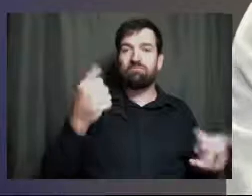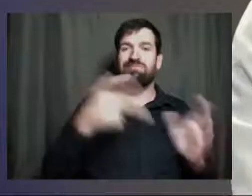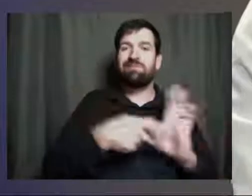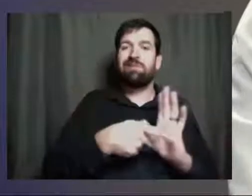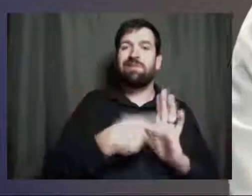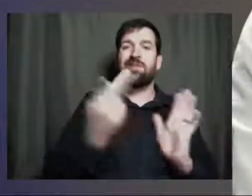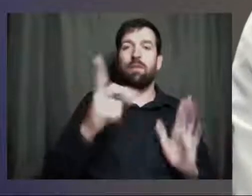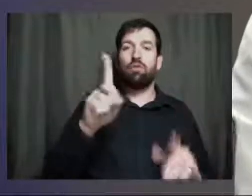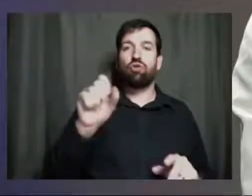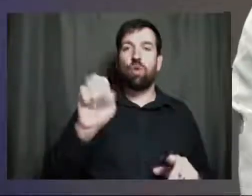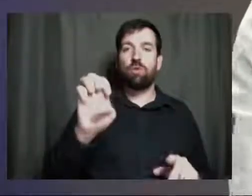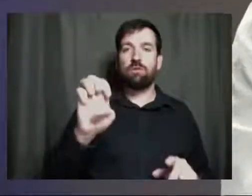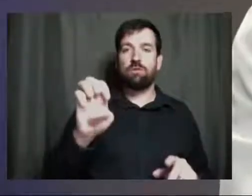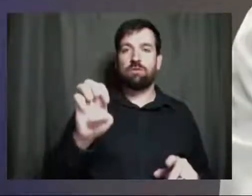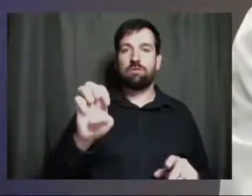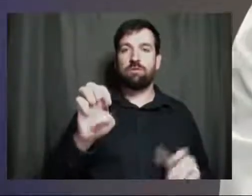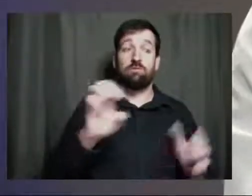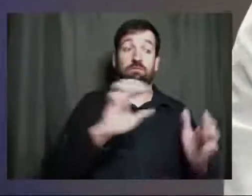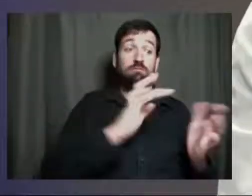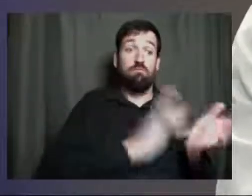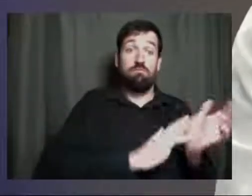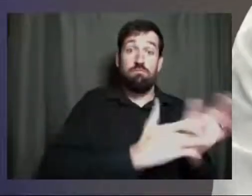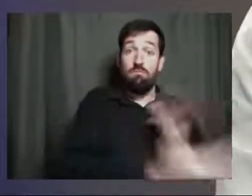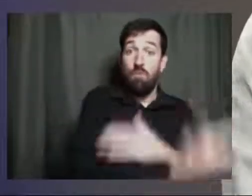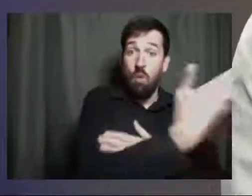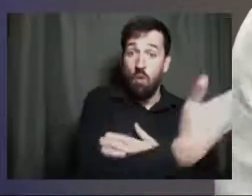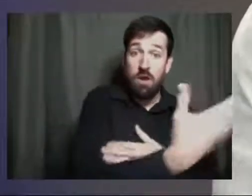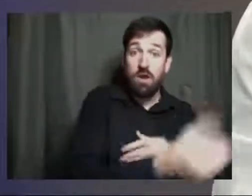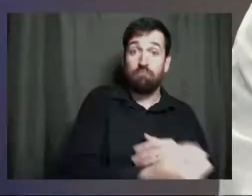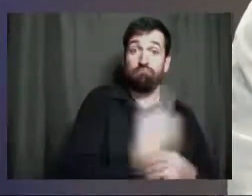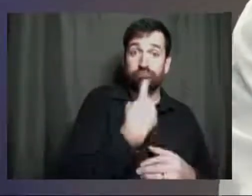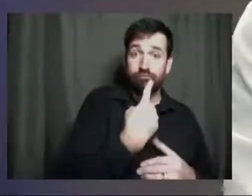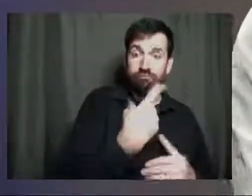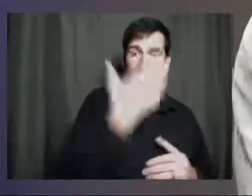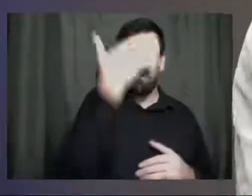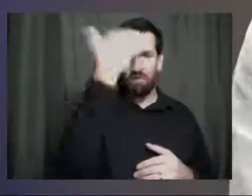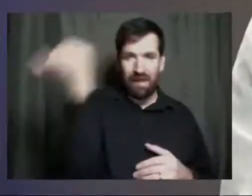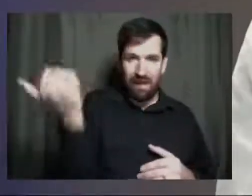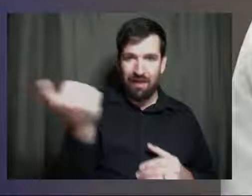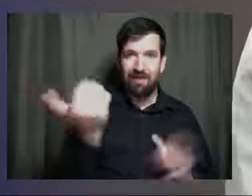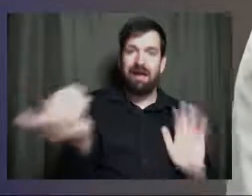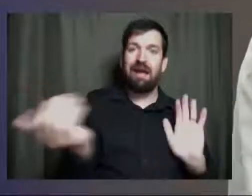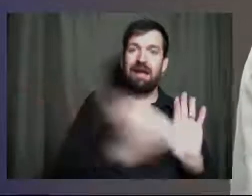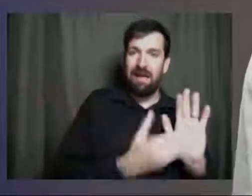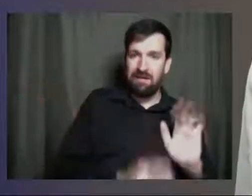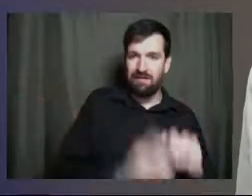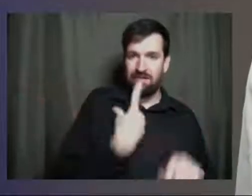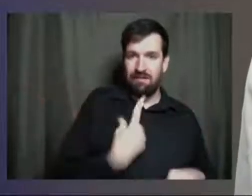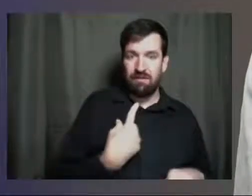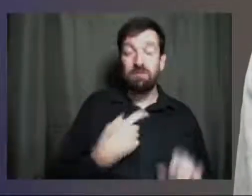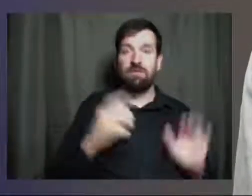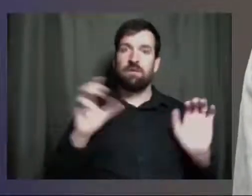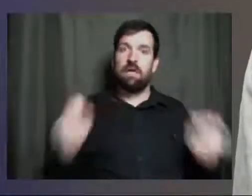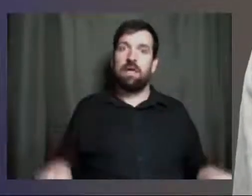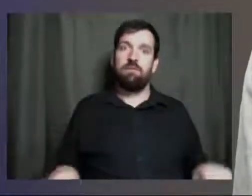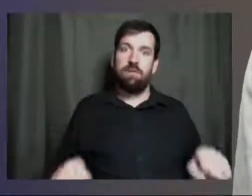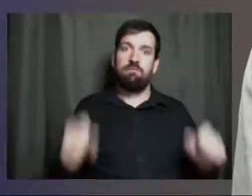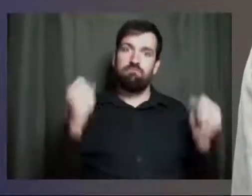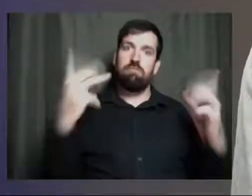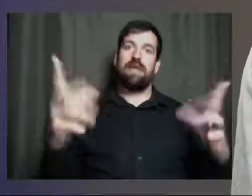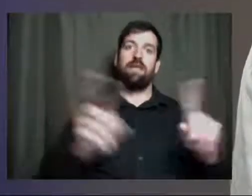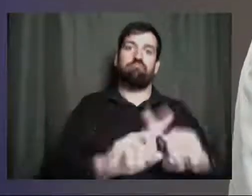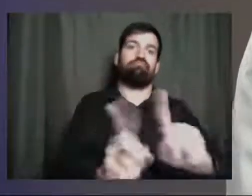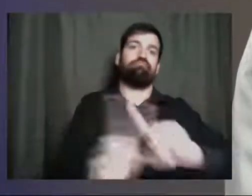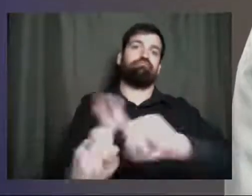forget they took their morning, so they take another dose and whatnot. And of course, they can be on a lot of medications,